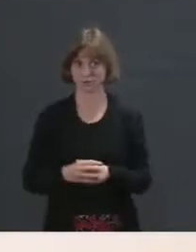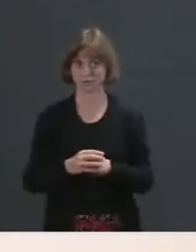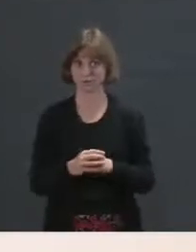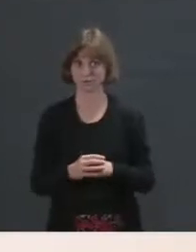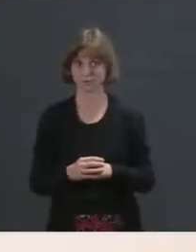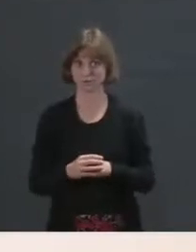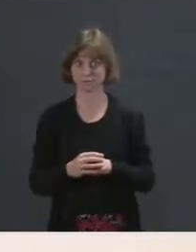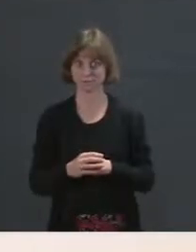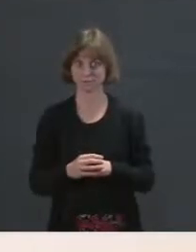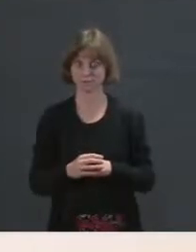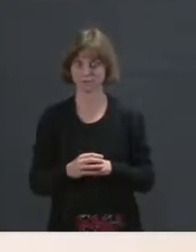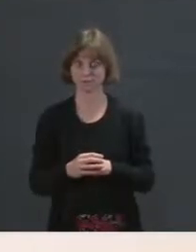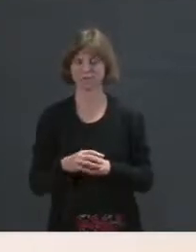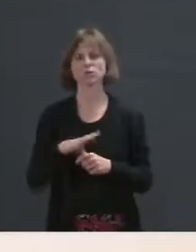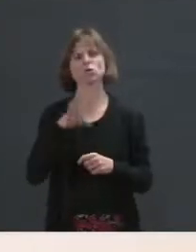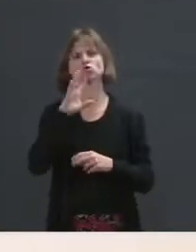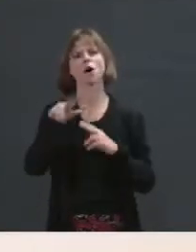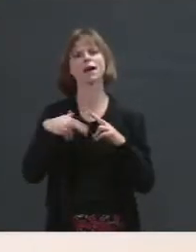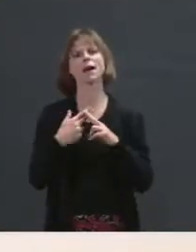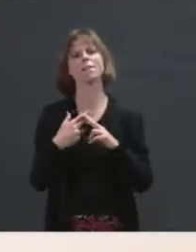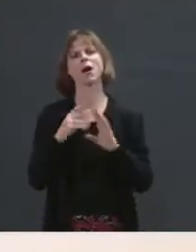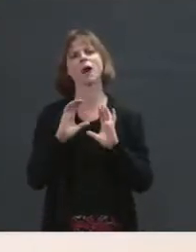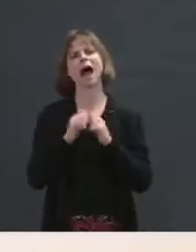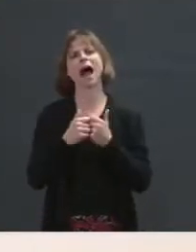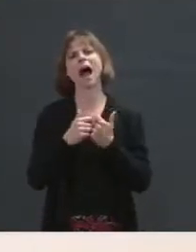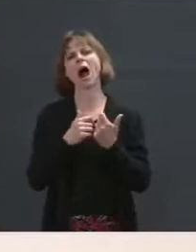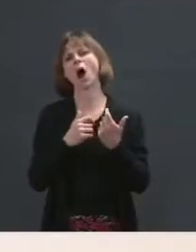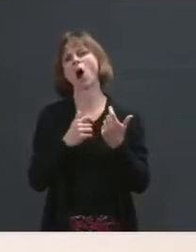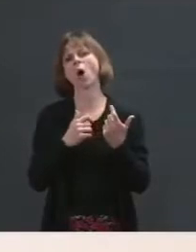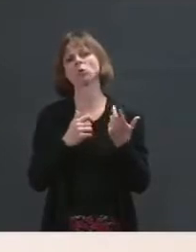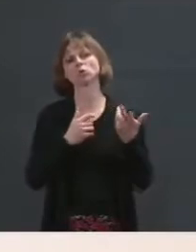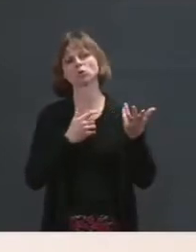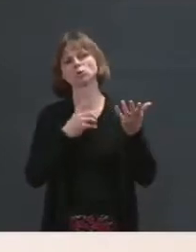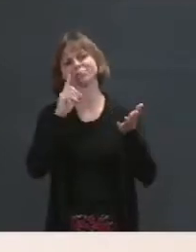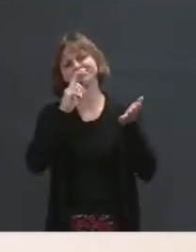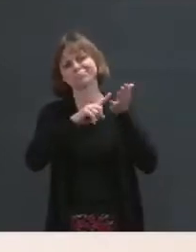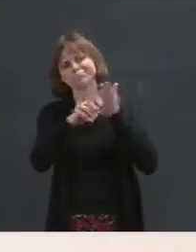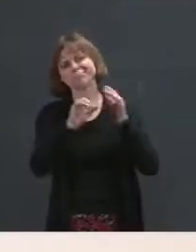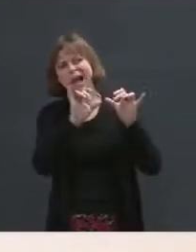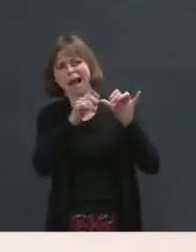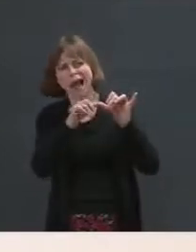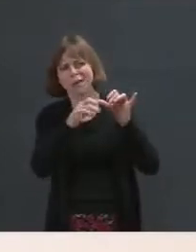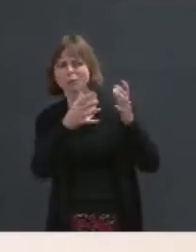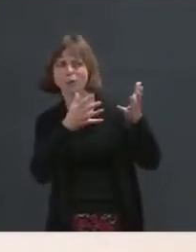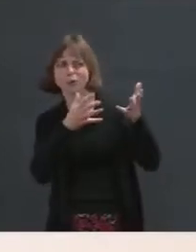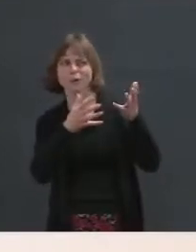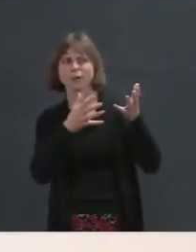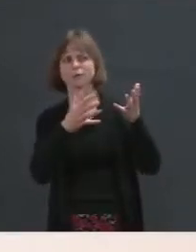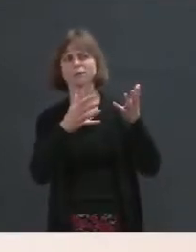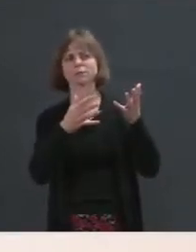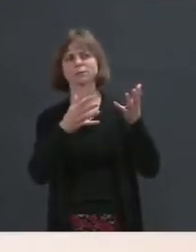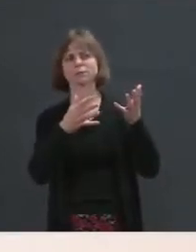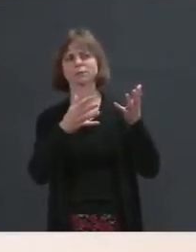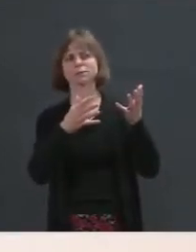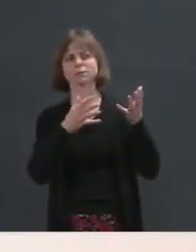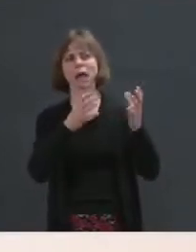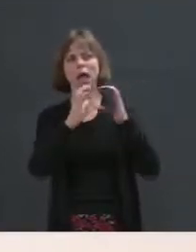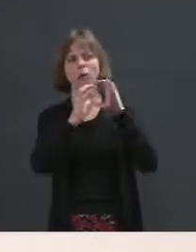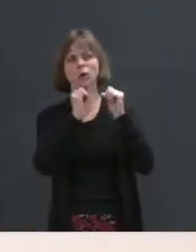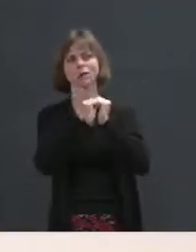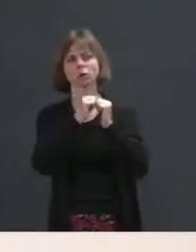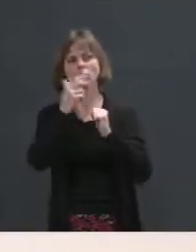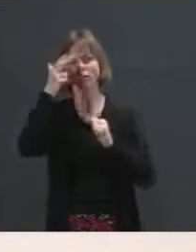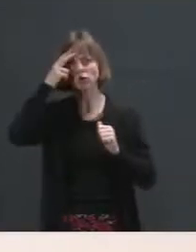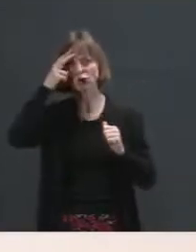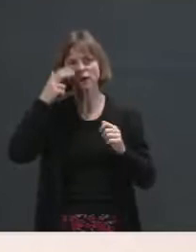just said about recalibration with the Saudis. Is that the extent of the recalibration, just having the president deal directly with King Salman? You say that MBS